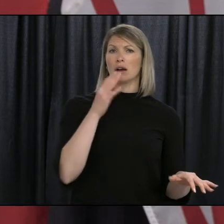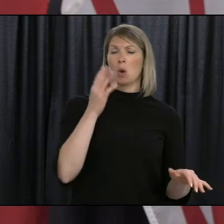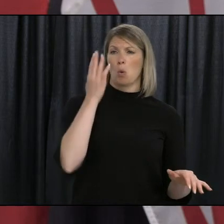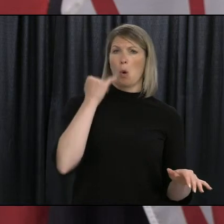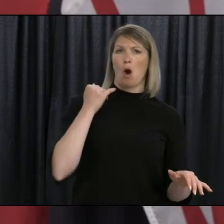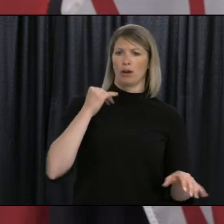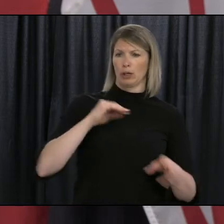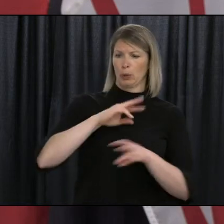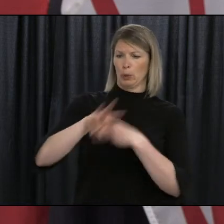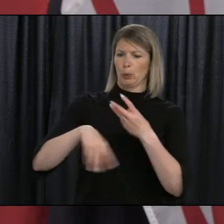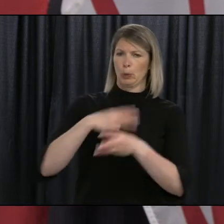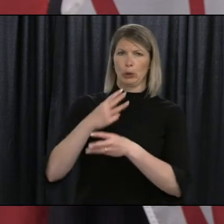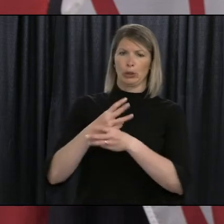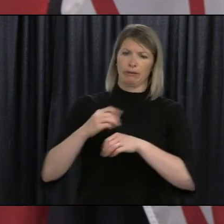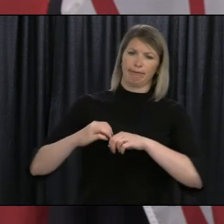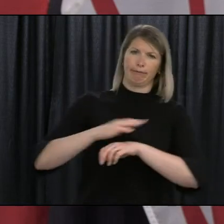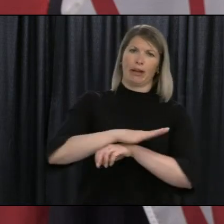of the global pandemic.